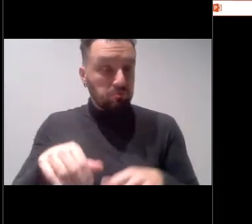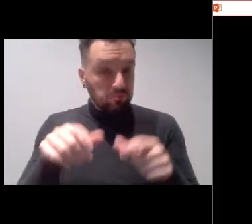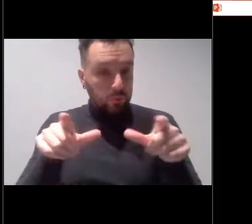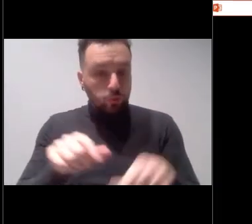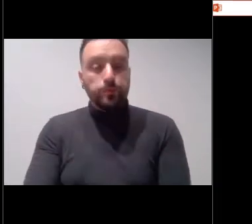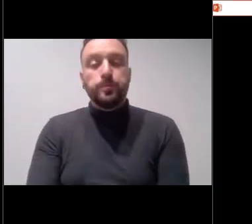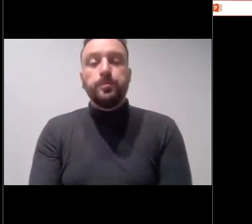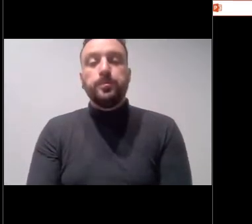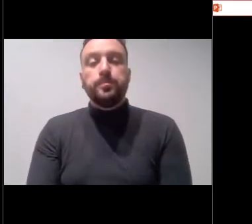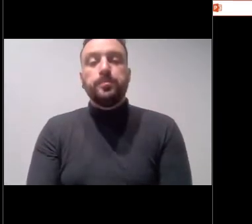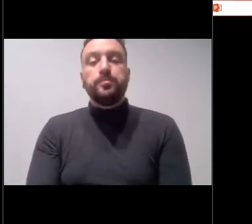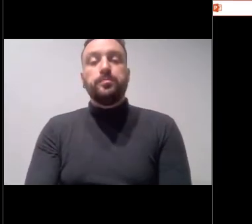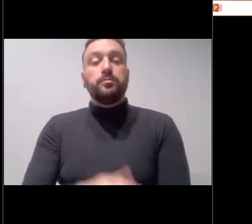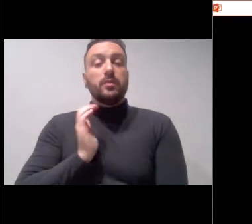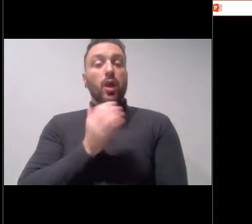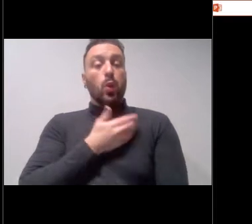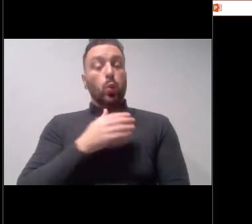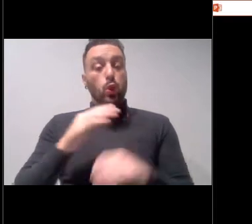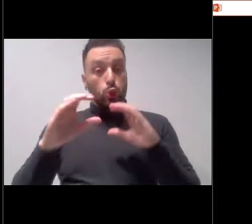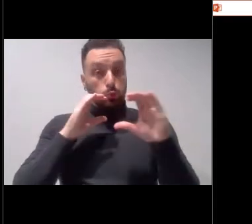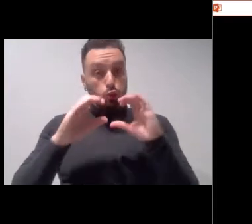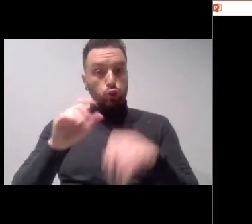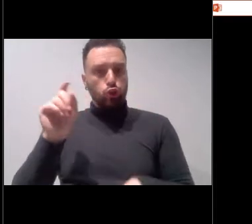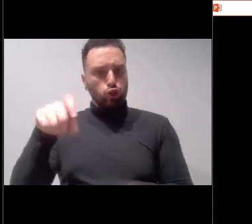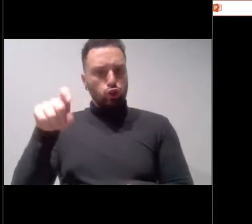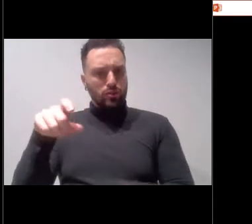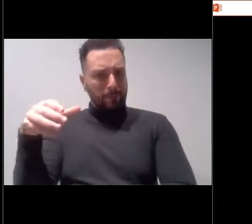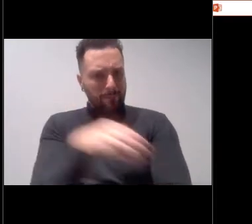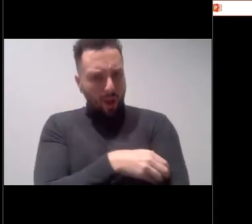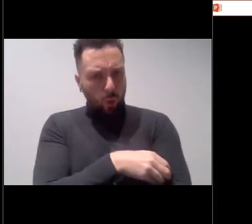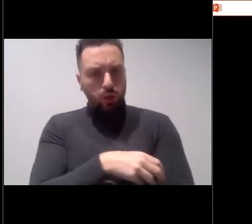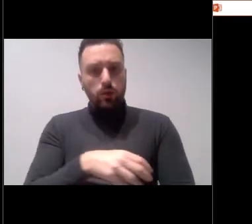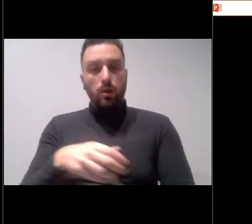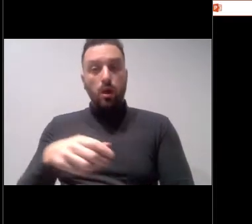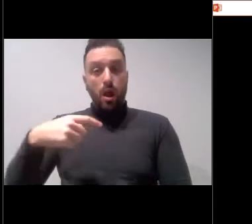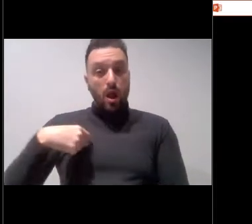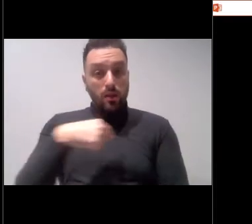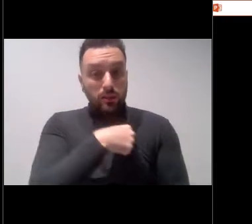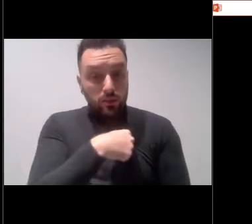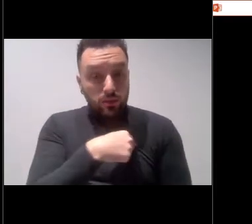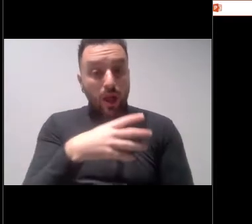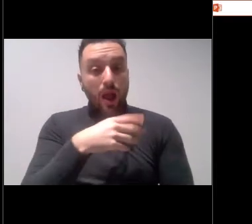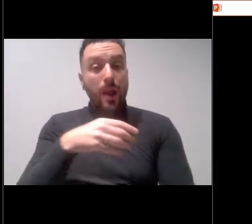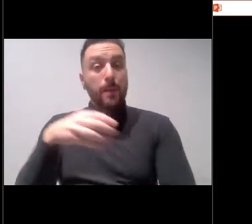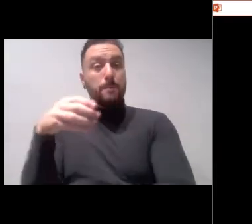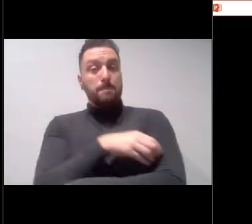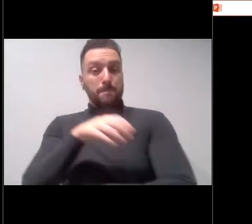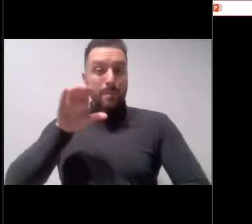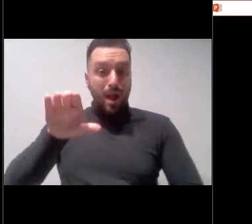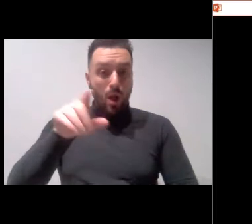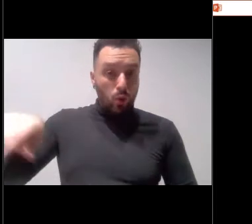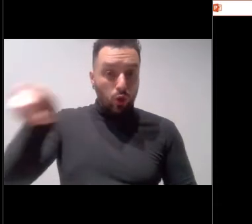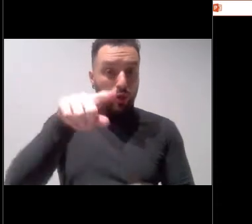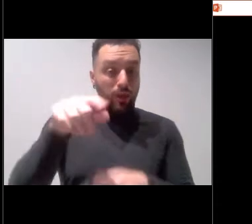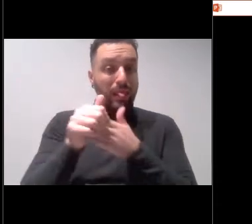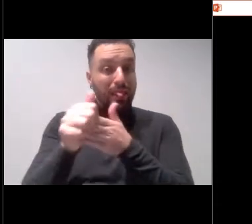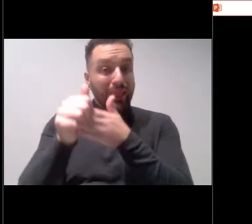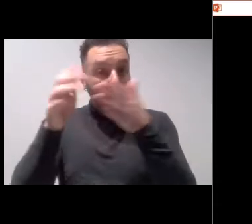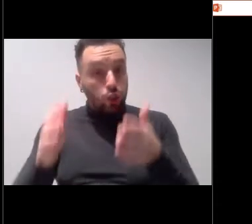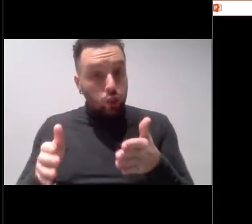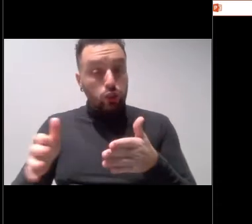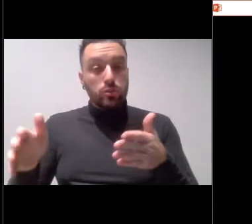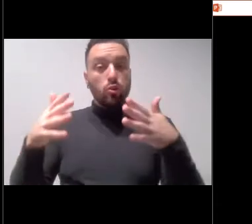Our communications should empower. They should empower us, and they should empower our readers or our audiences and